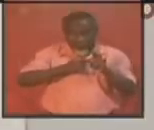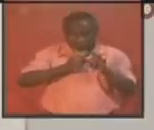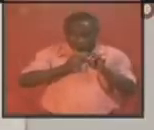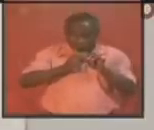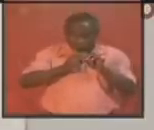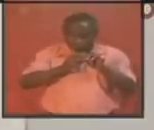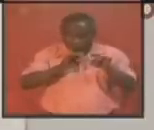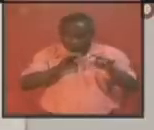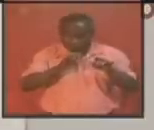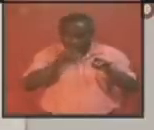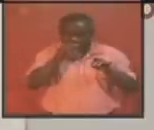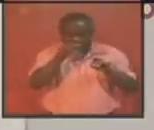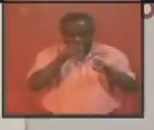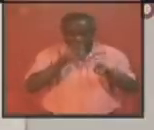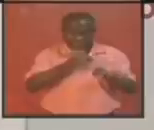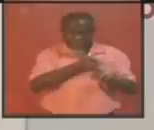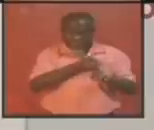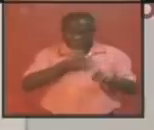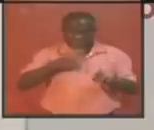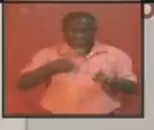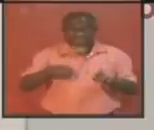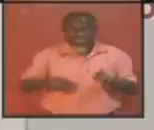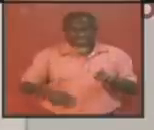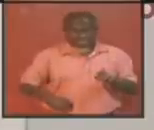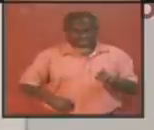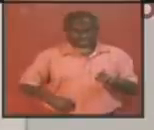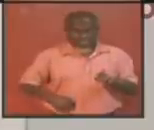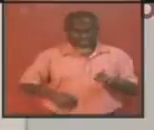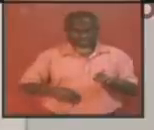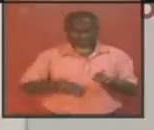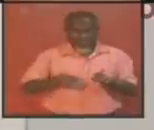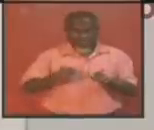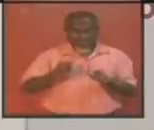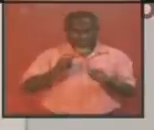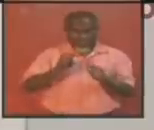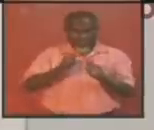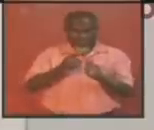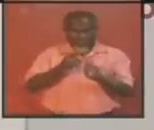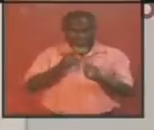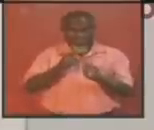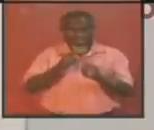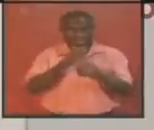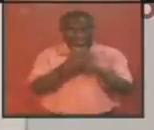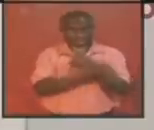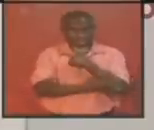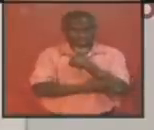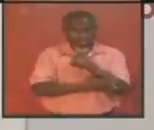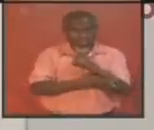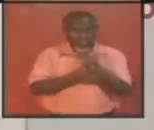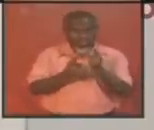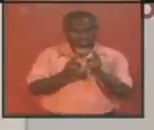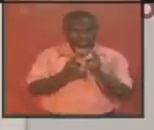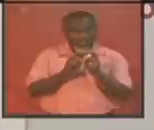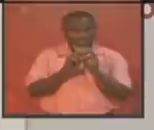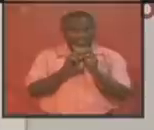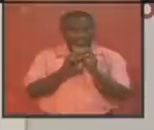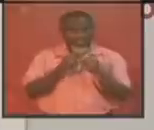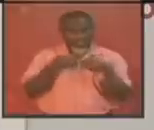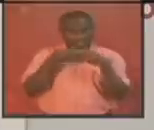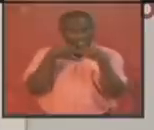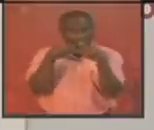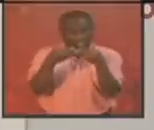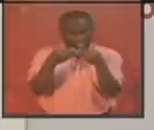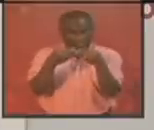China, one of the first countries to send us a small contingent of personal protective equipment